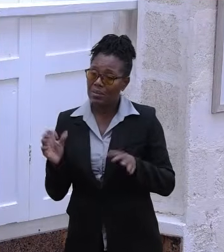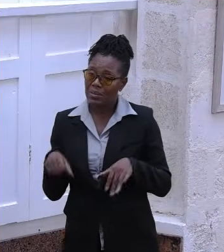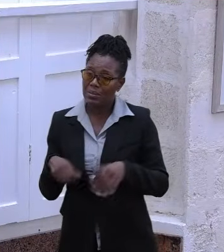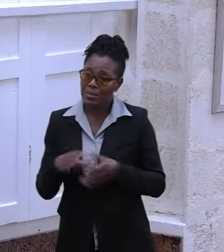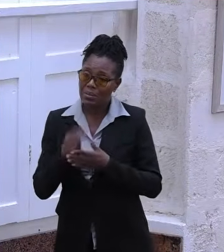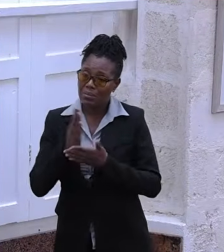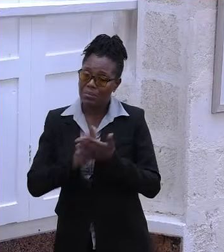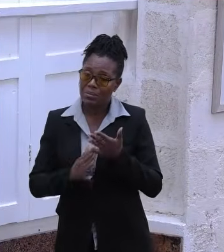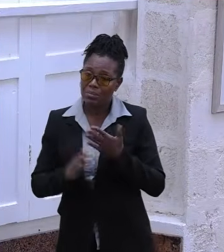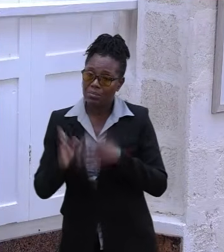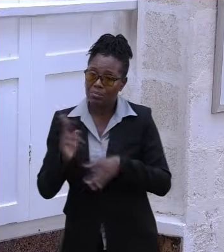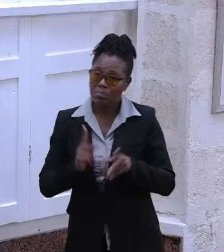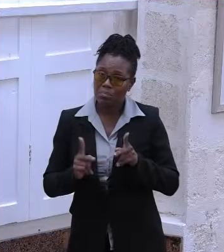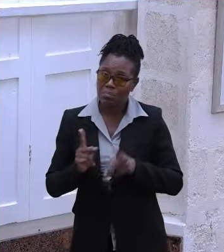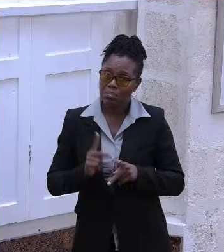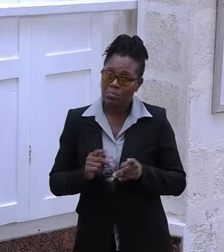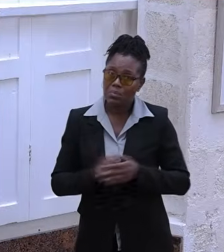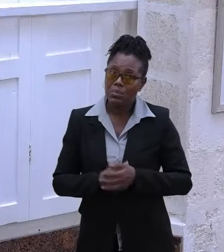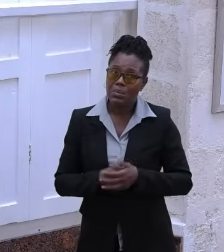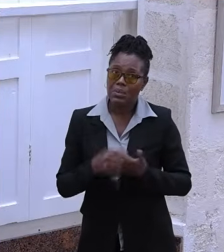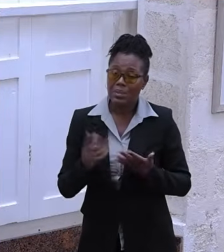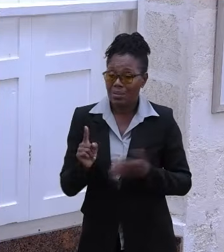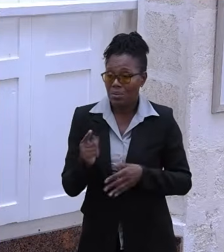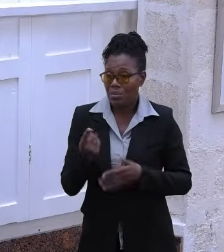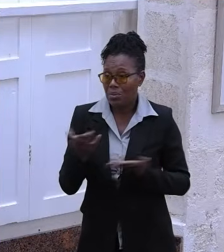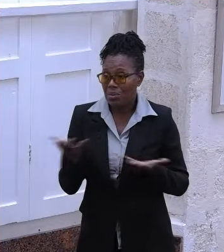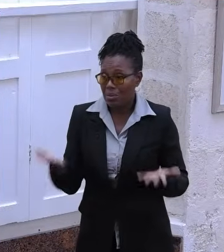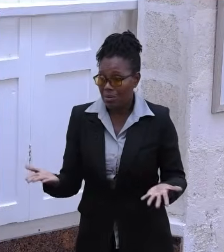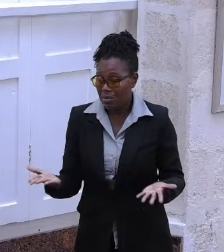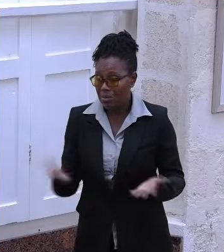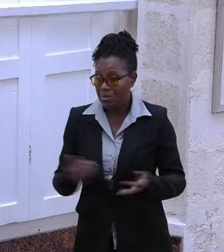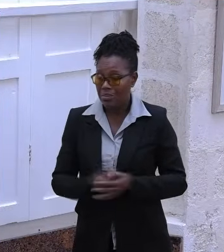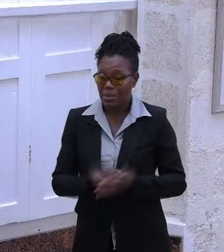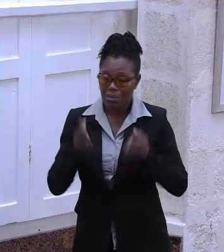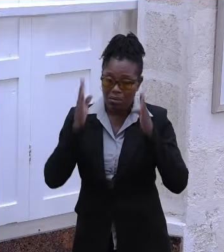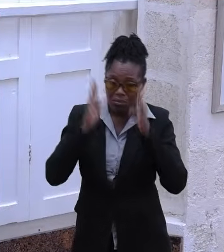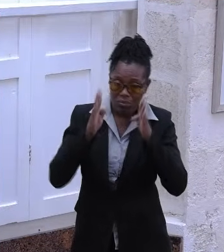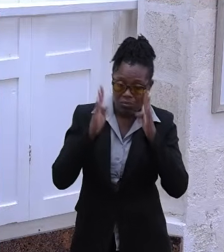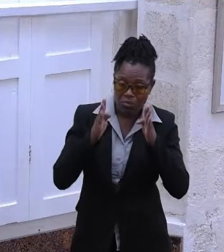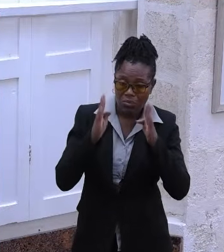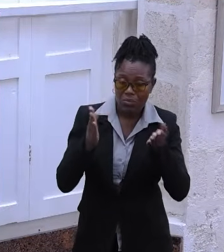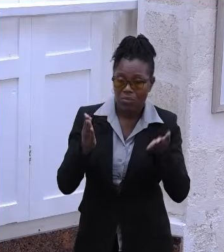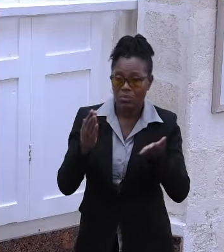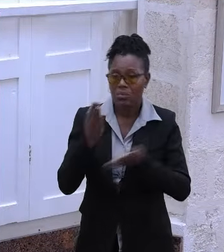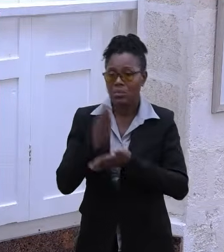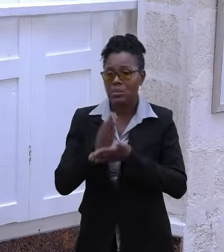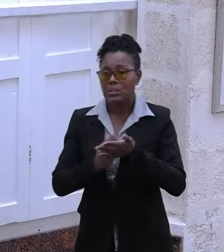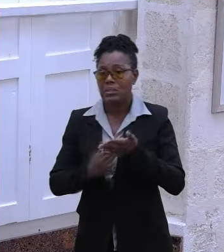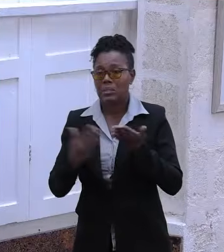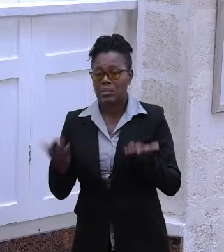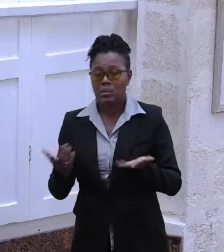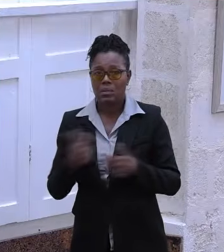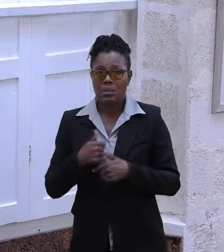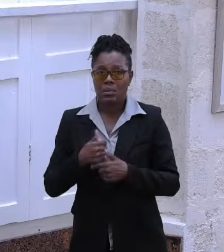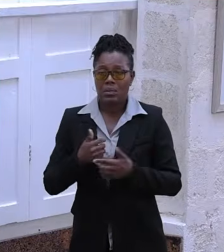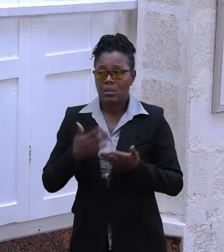is the only thing that is occupying their attention, and there is some kind of residual